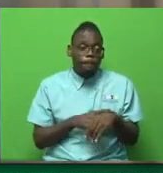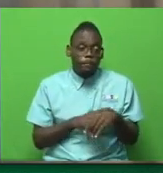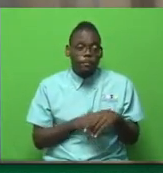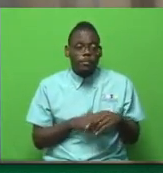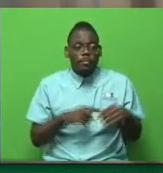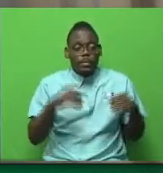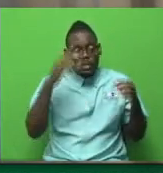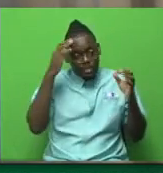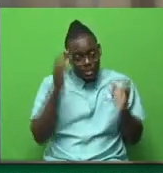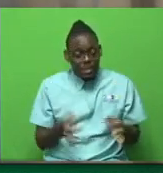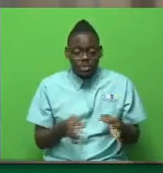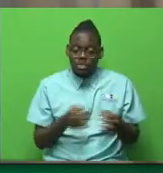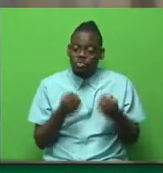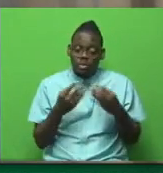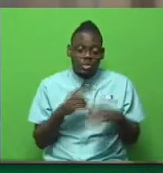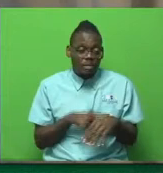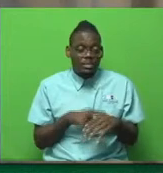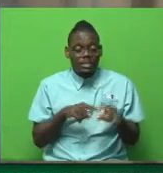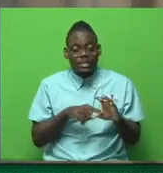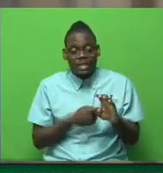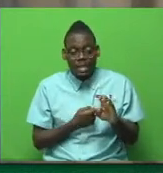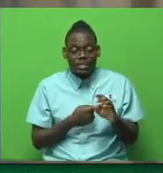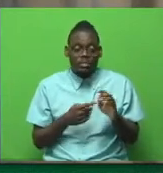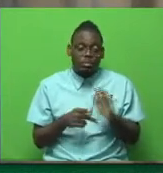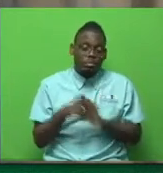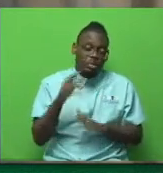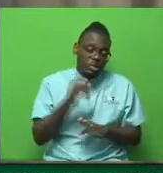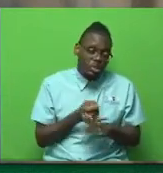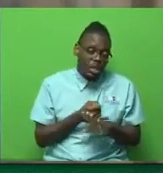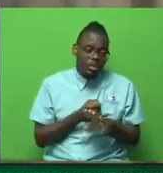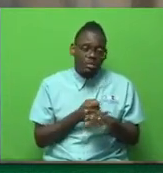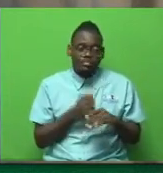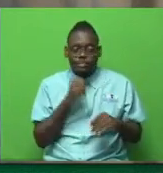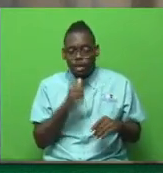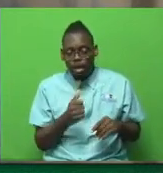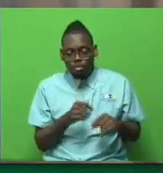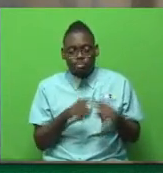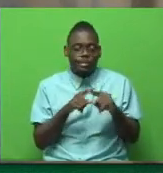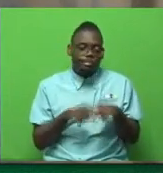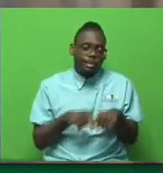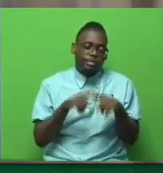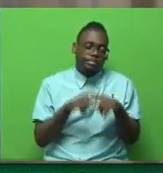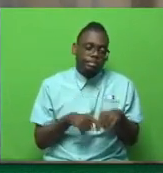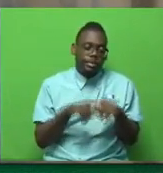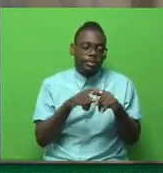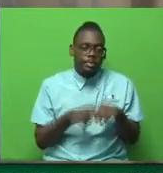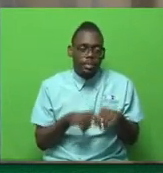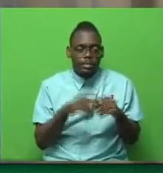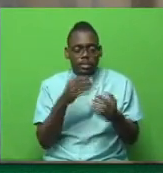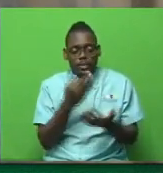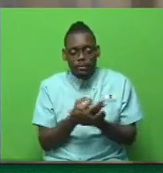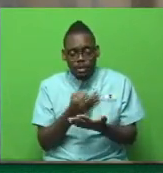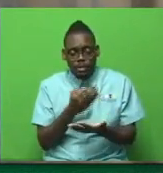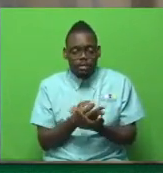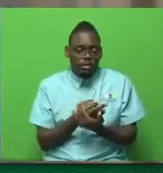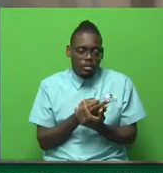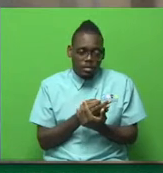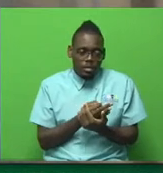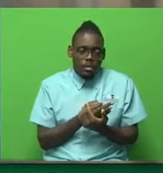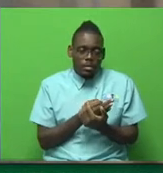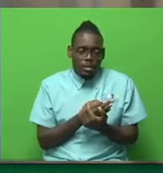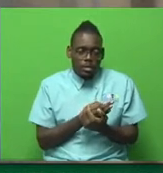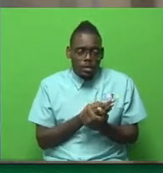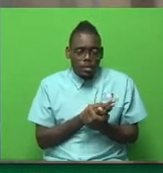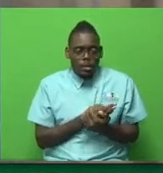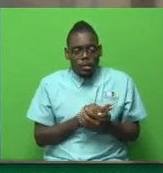projects is not based on financial and financial Financial propriety it's not based on cost-benefit analysis it's